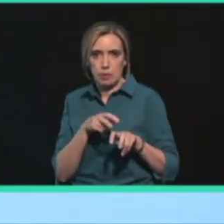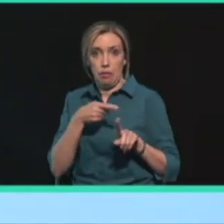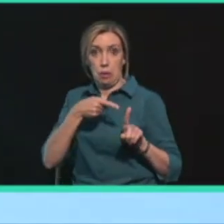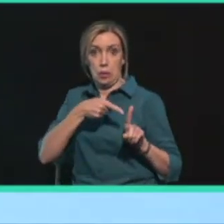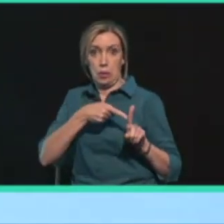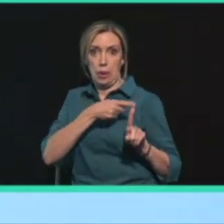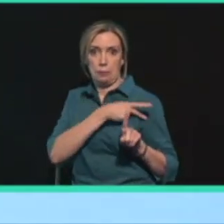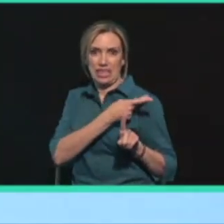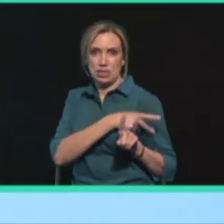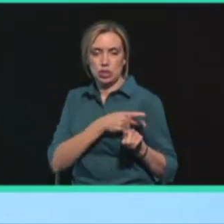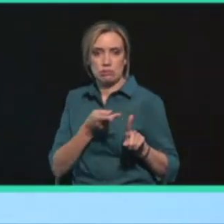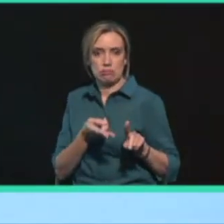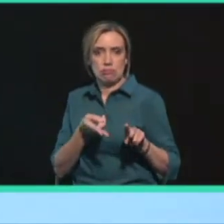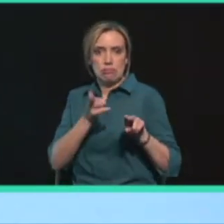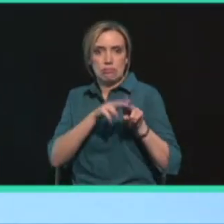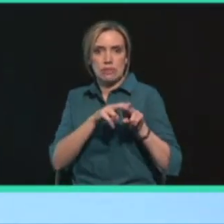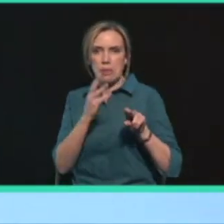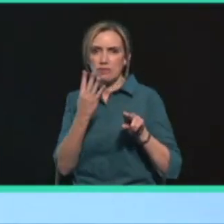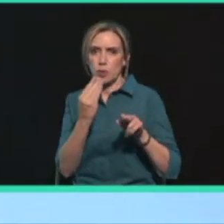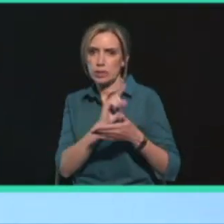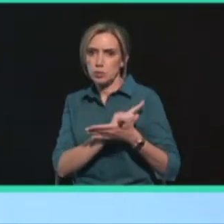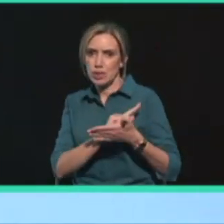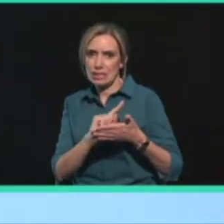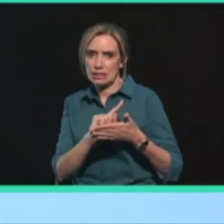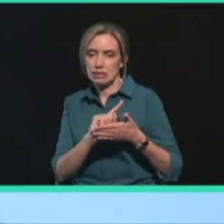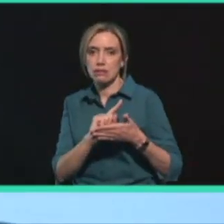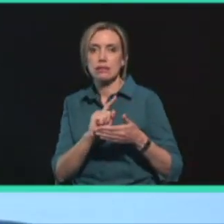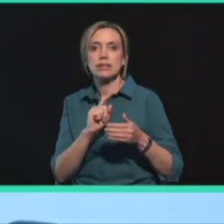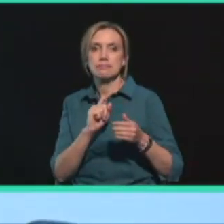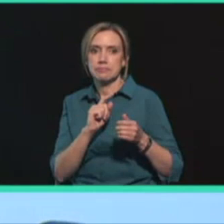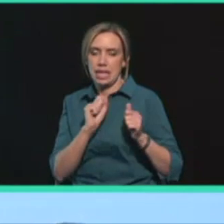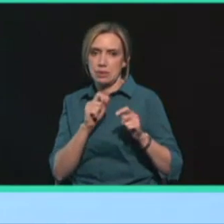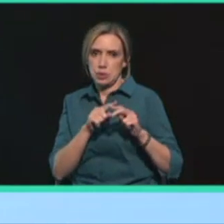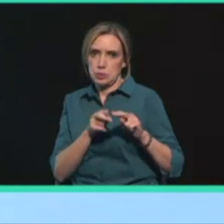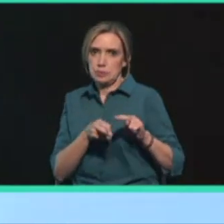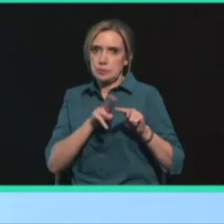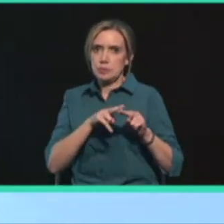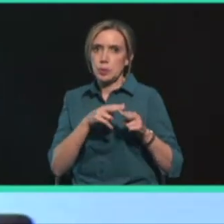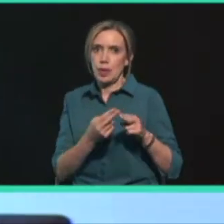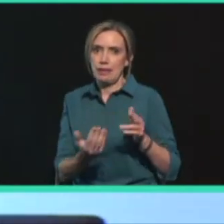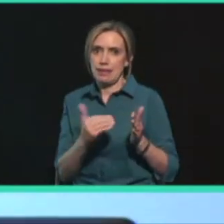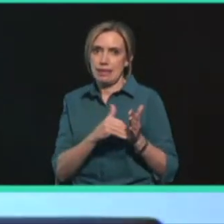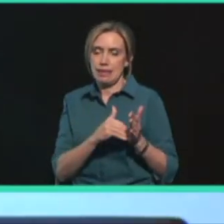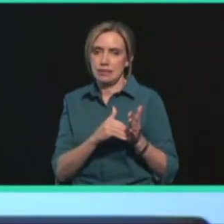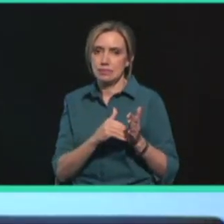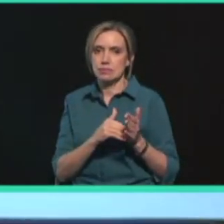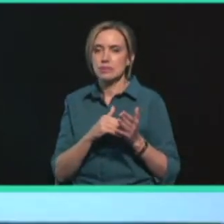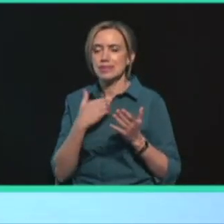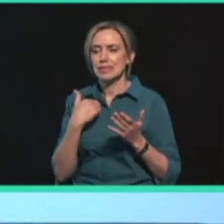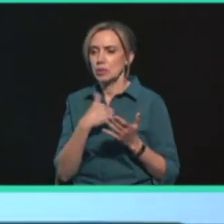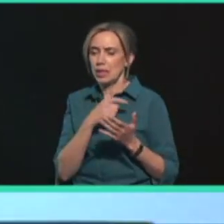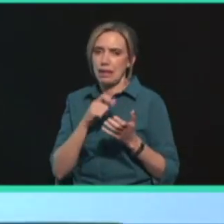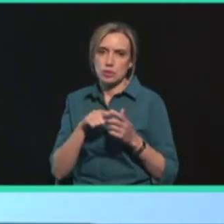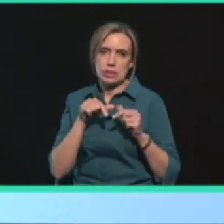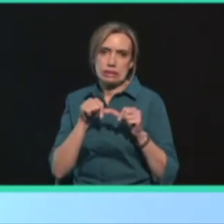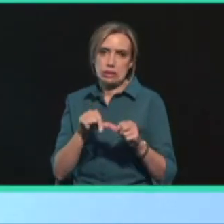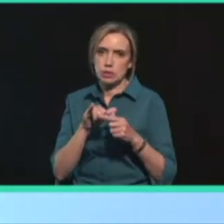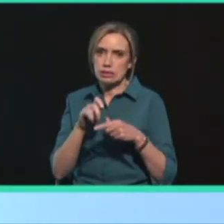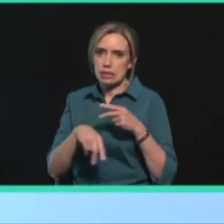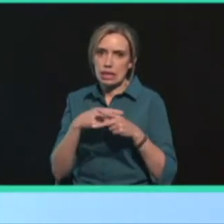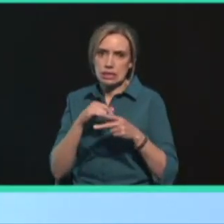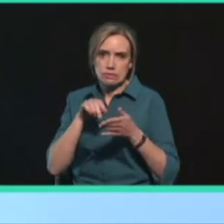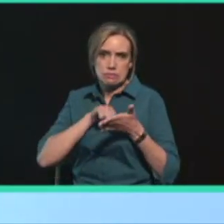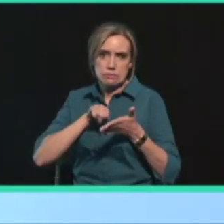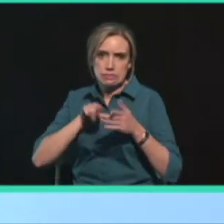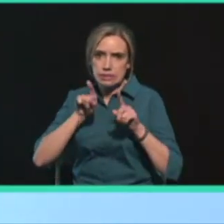this case report ends up with a clear idea of we have to make good randomized trials to see whether we can treat